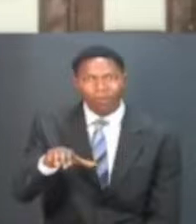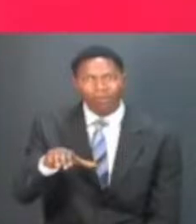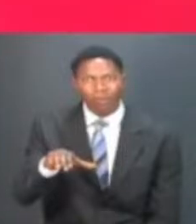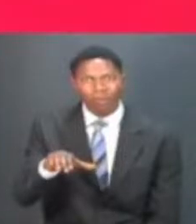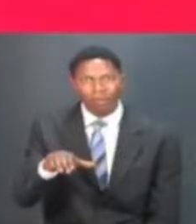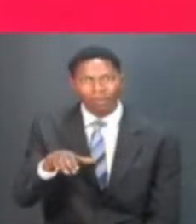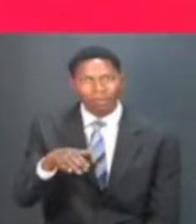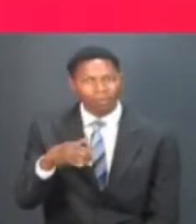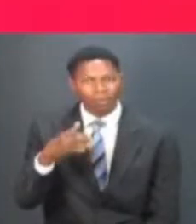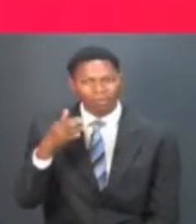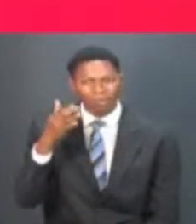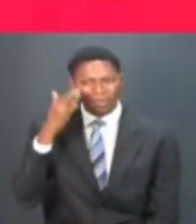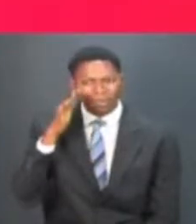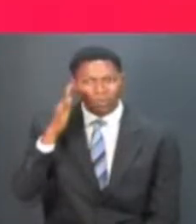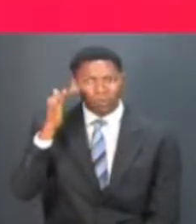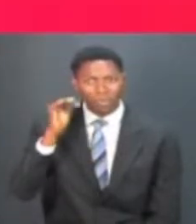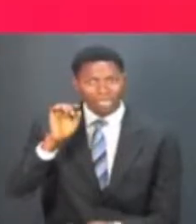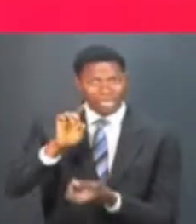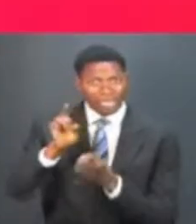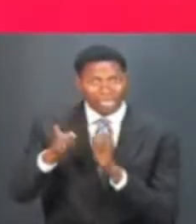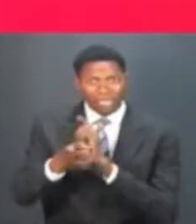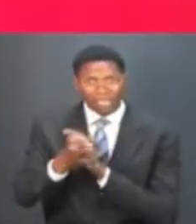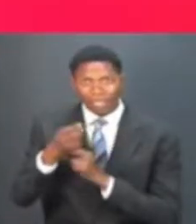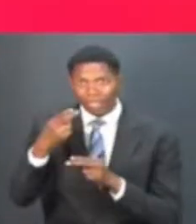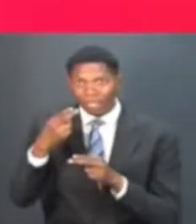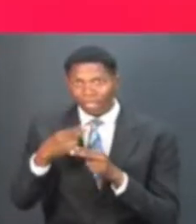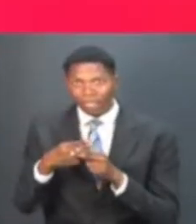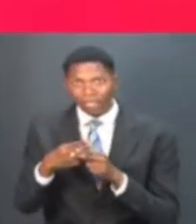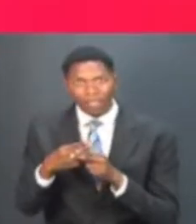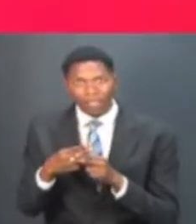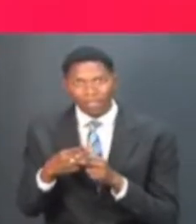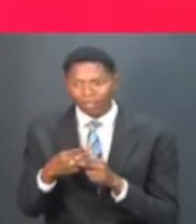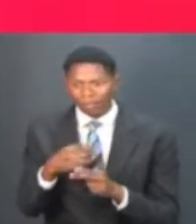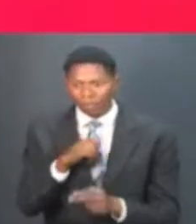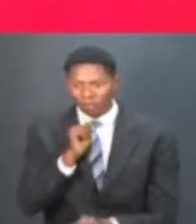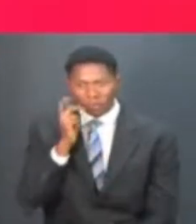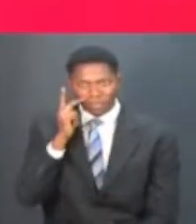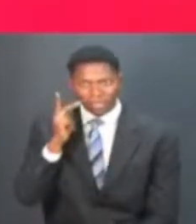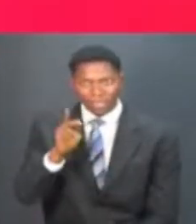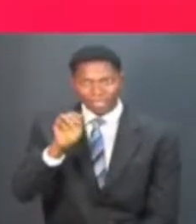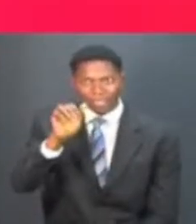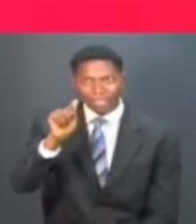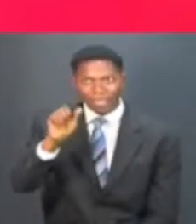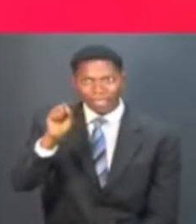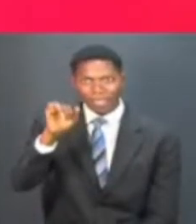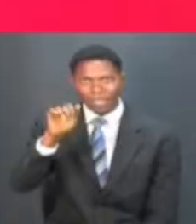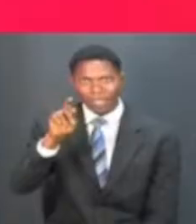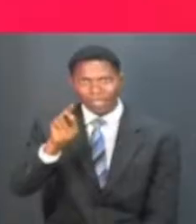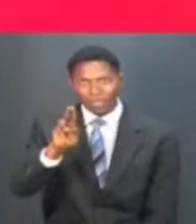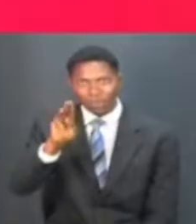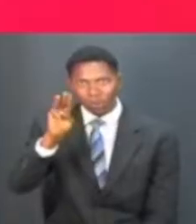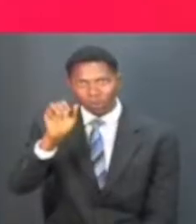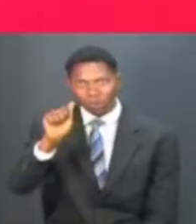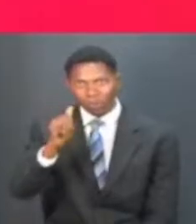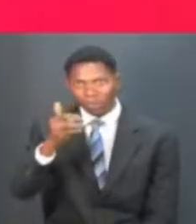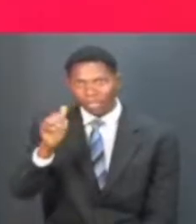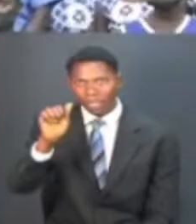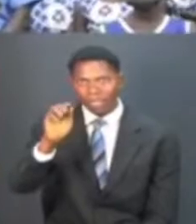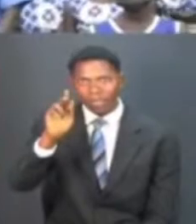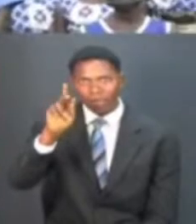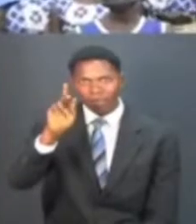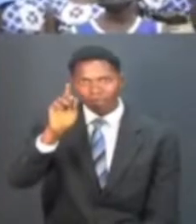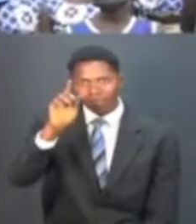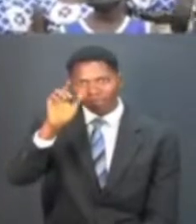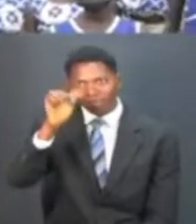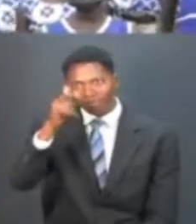whether they've changed the name. I only see Asikuma Adobing, but we used to